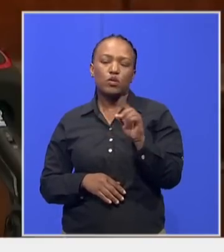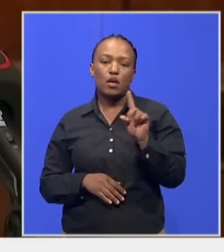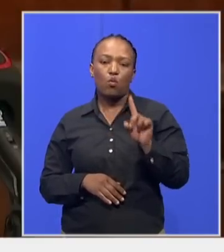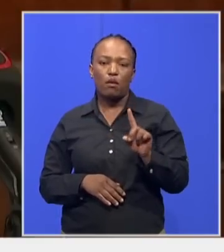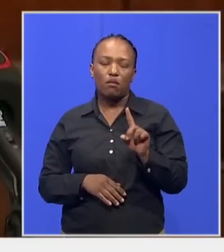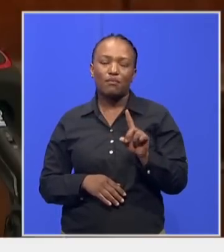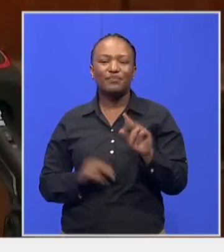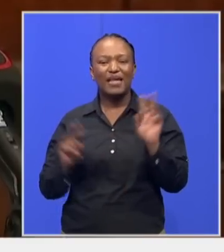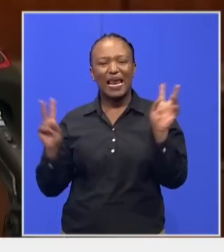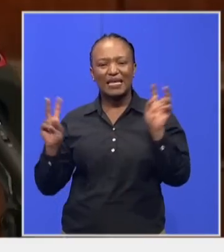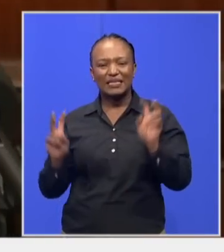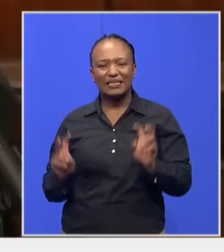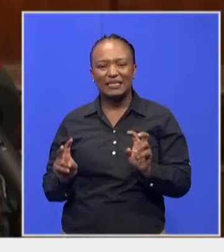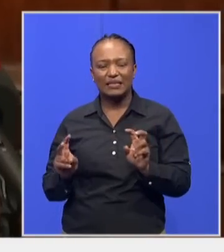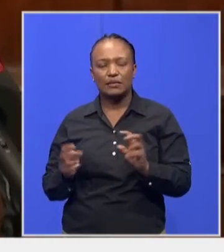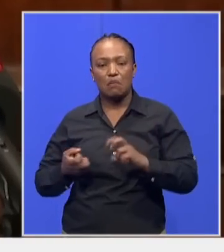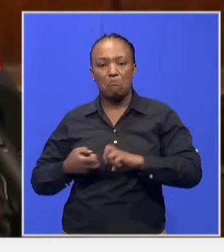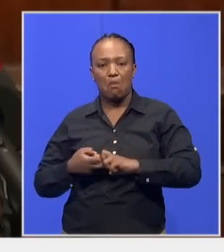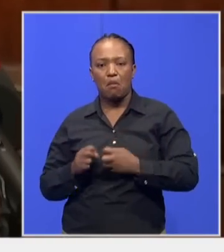factor again is